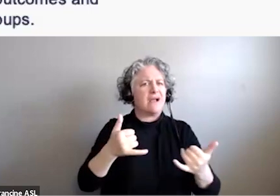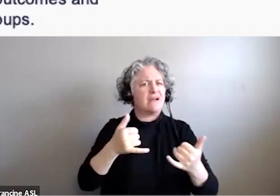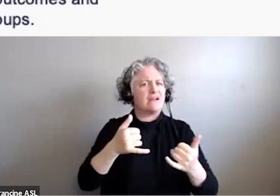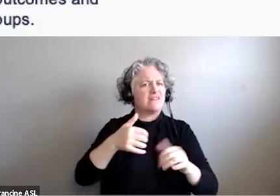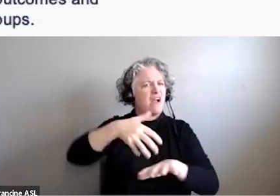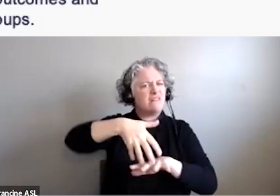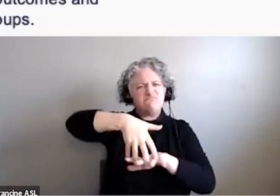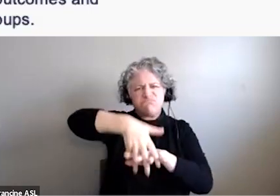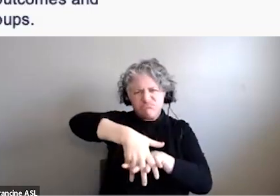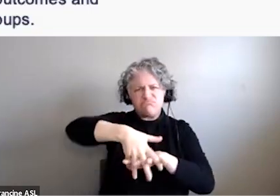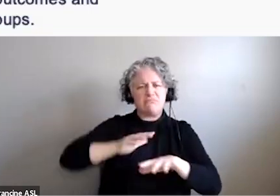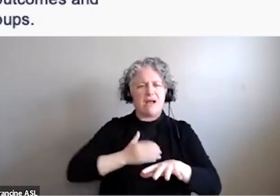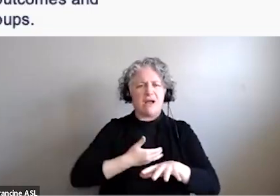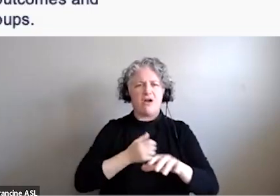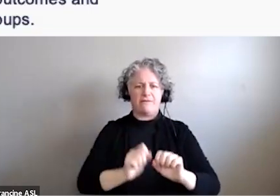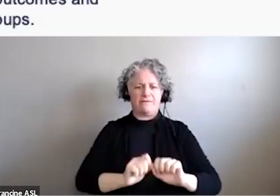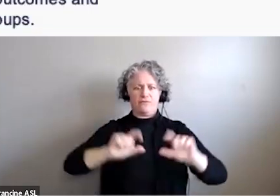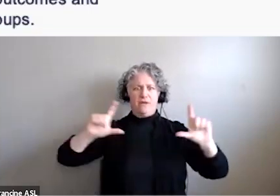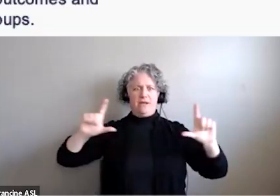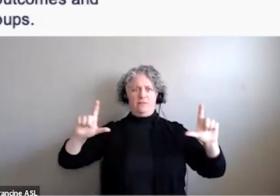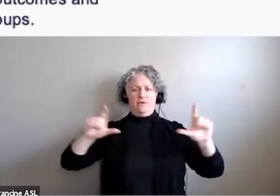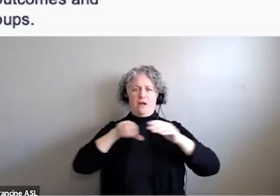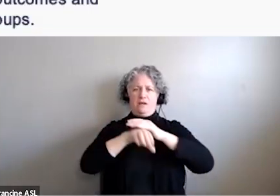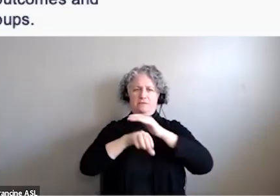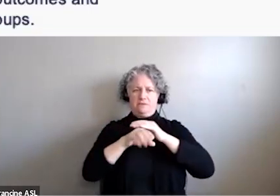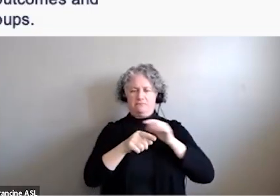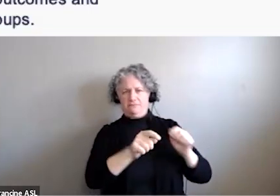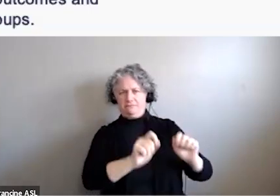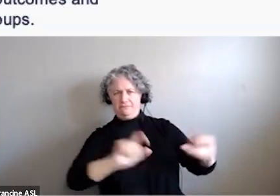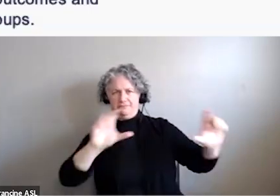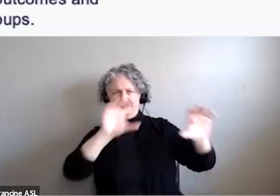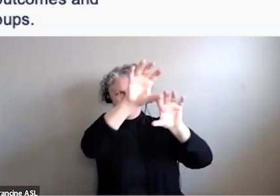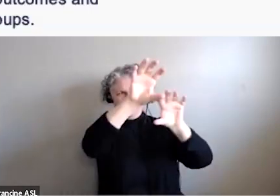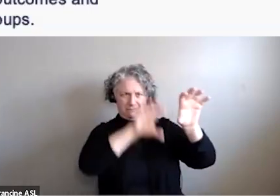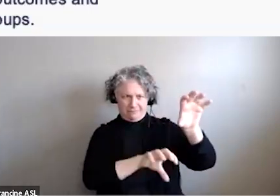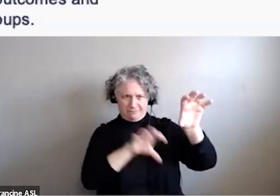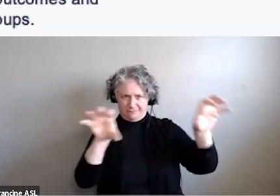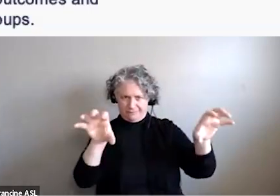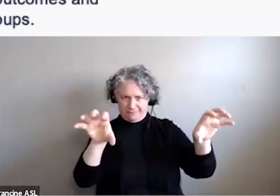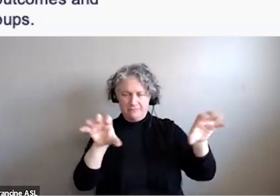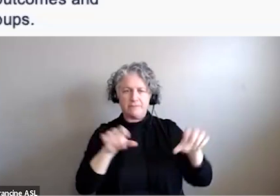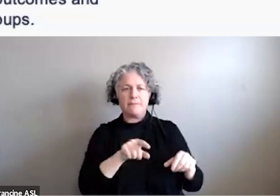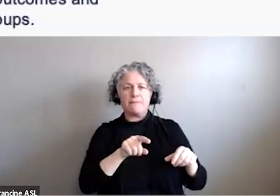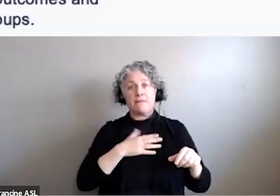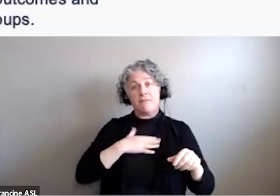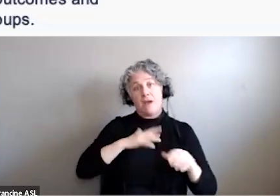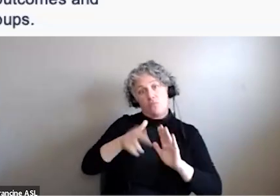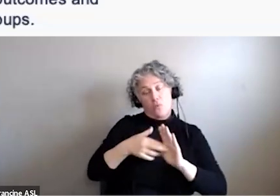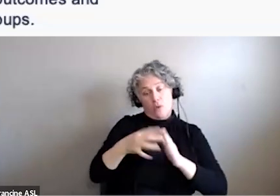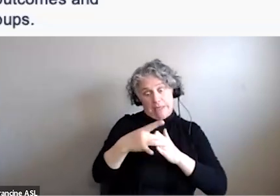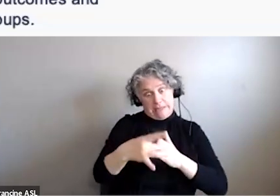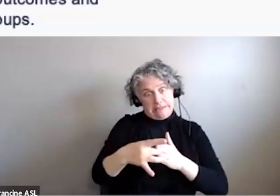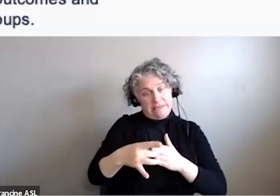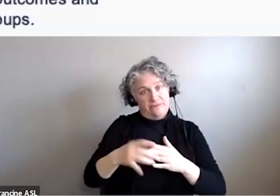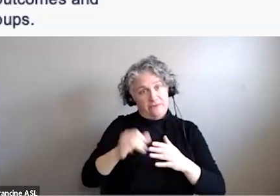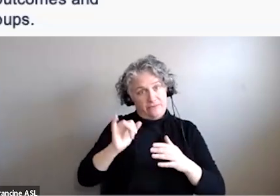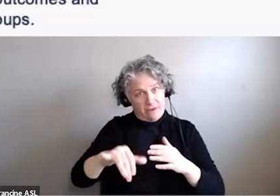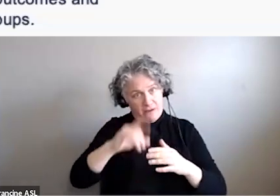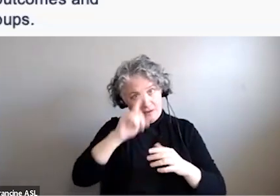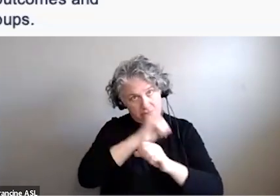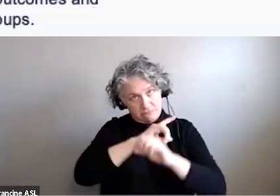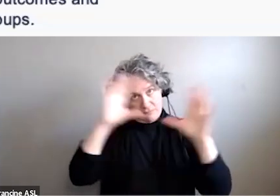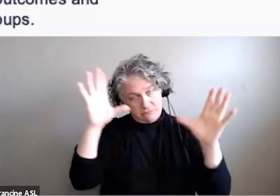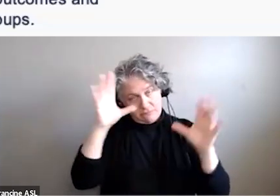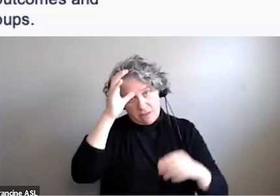accountability framework, and which is right now shown on the slide. And in my role as accessibility lead, I support this particular